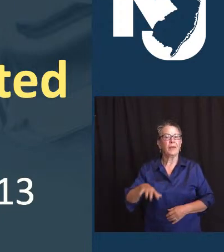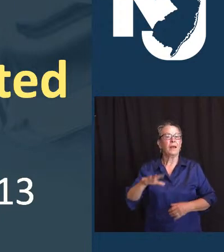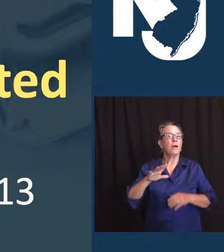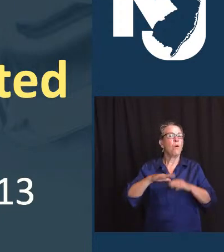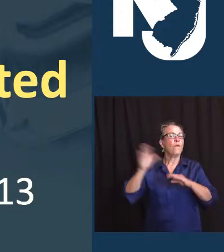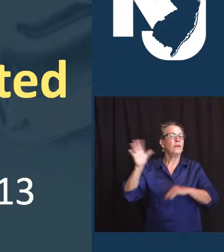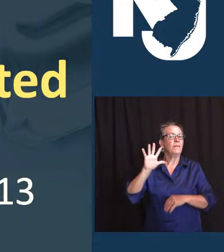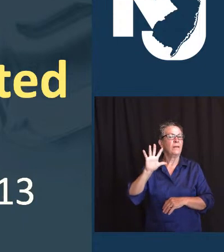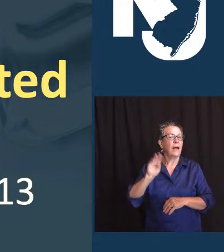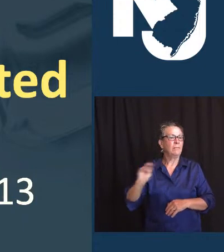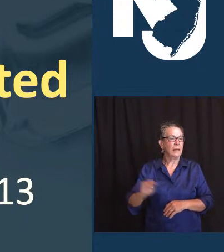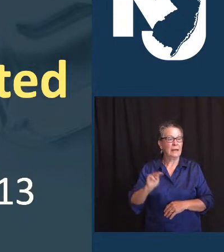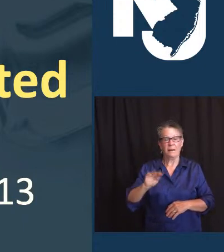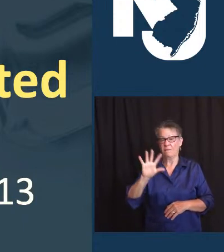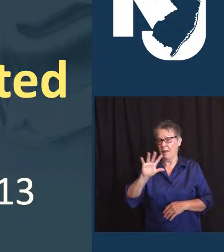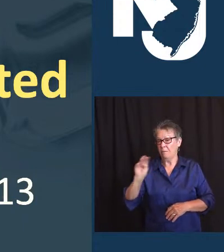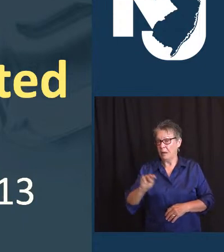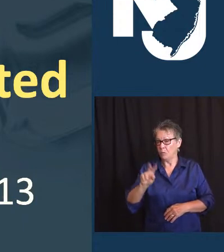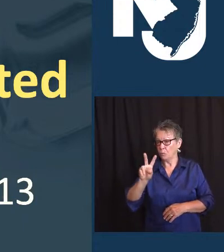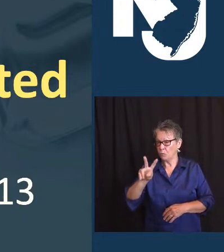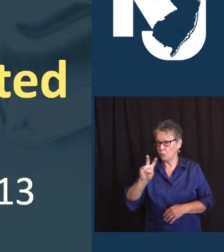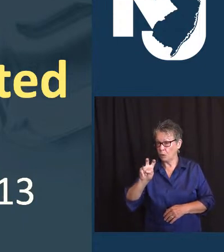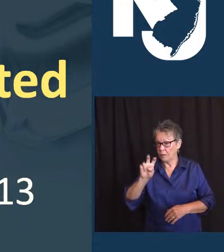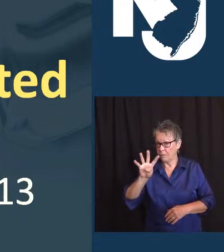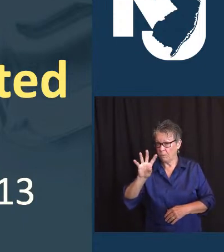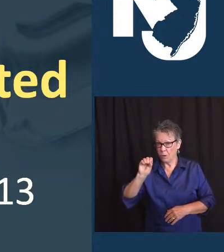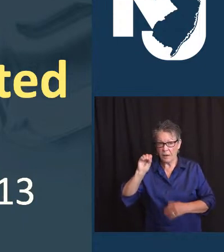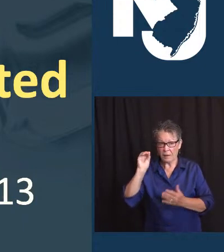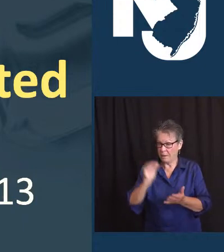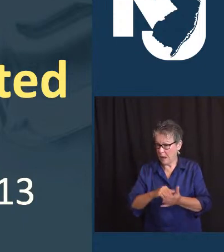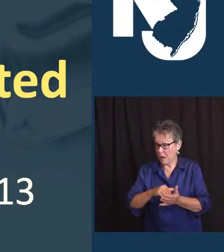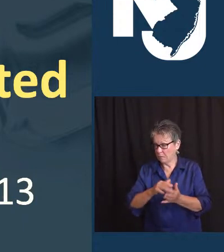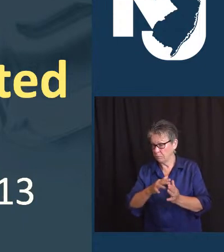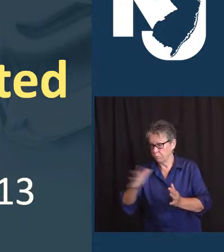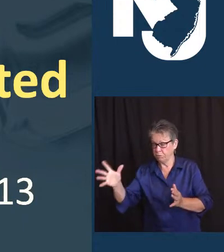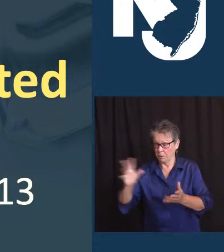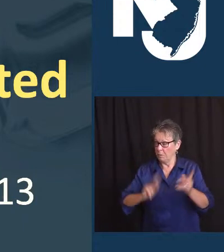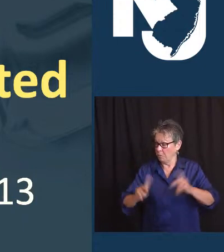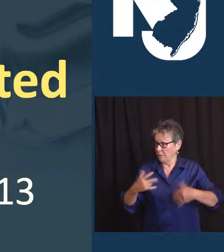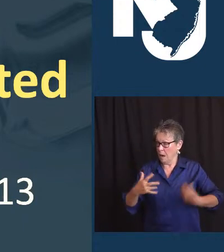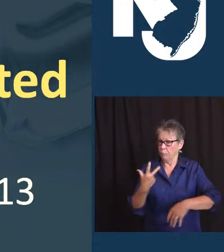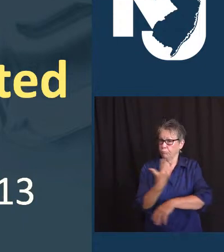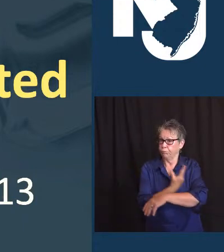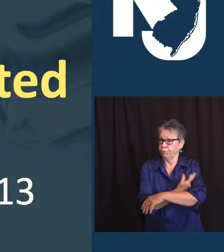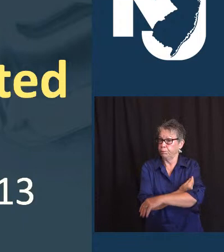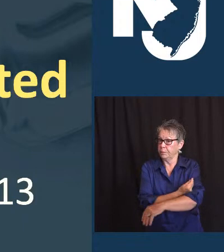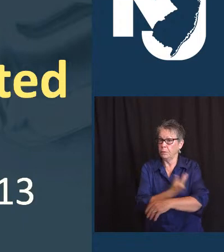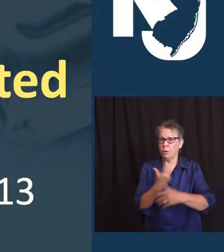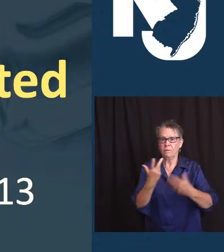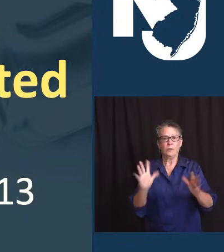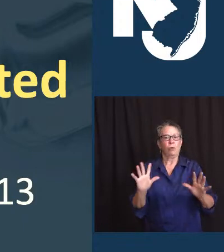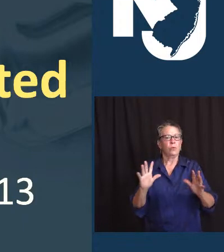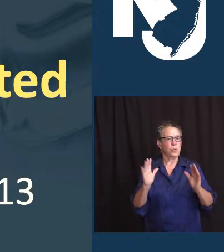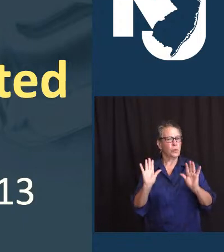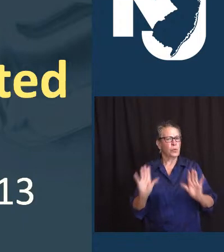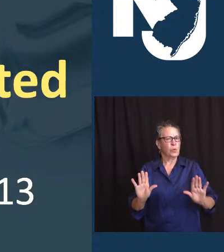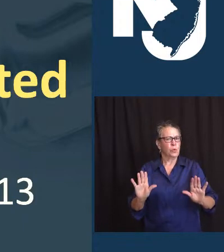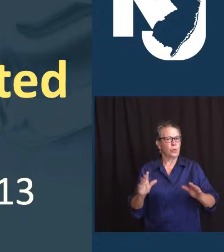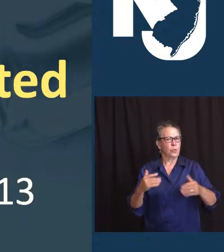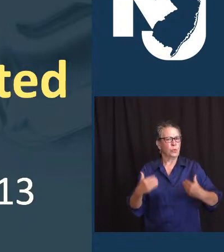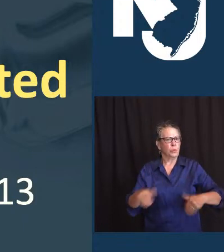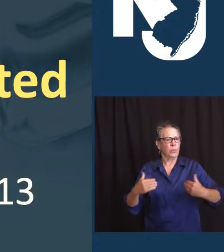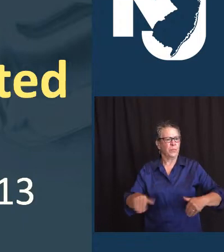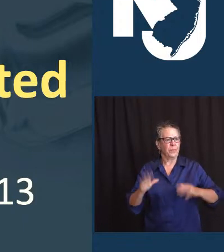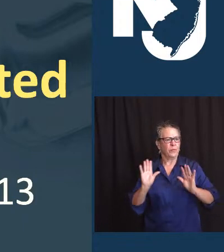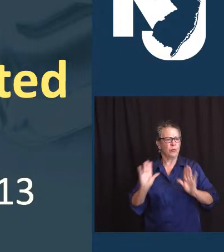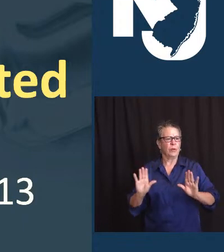240,590 individuals who live, work, or study in our state have now completed their vaccine courses. And by